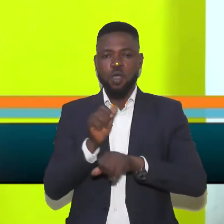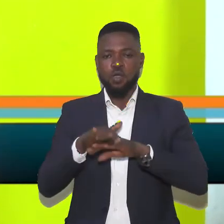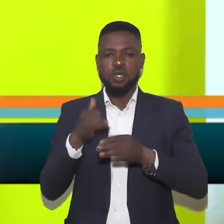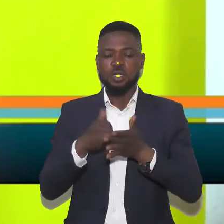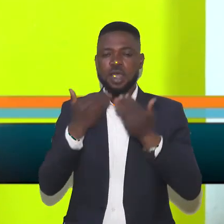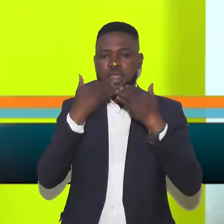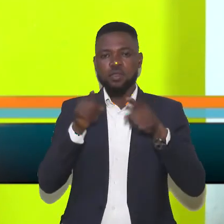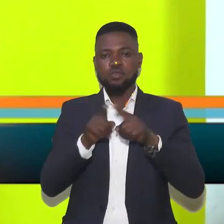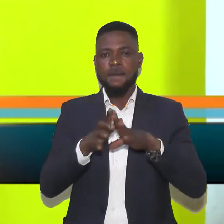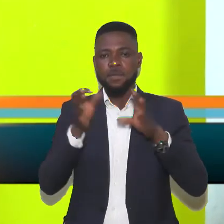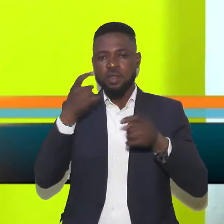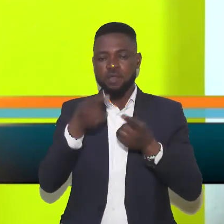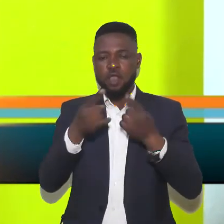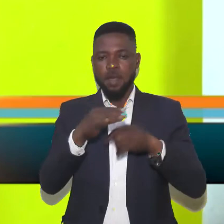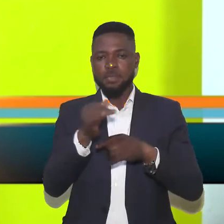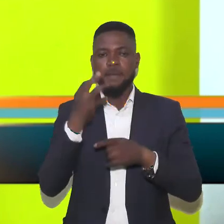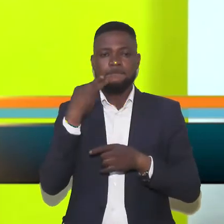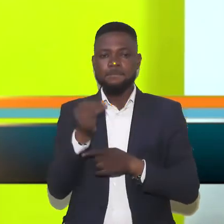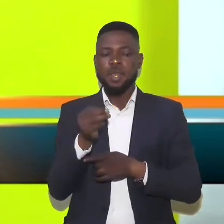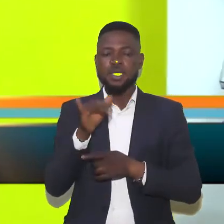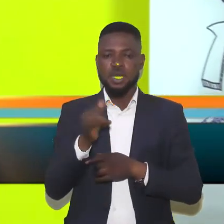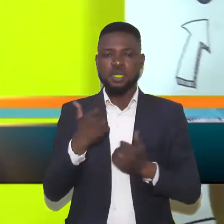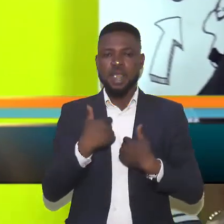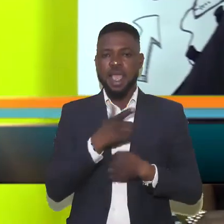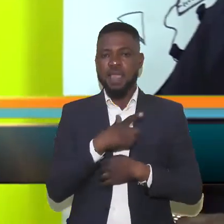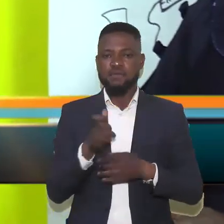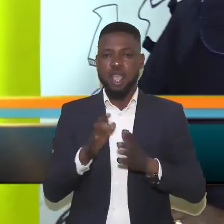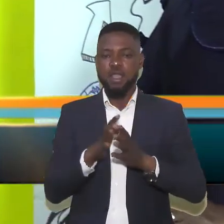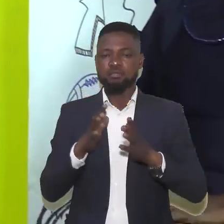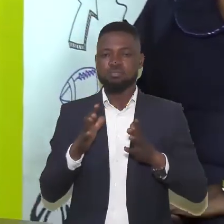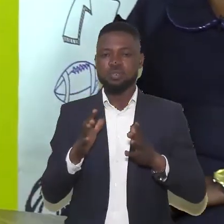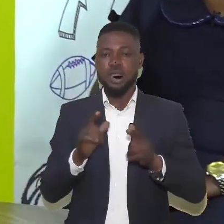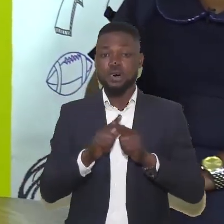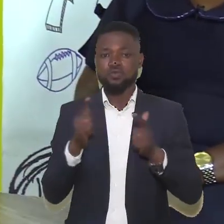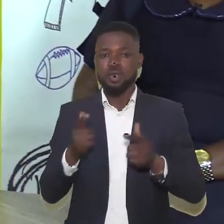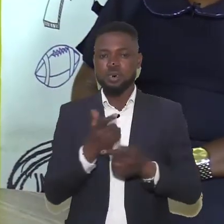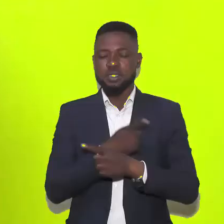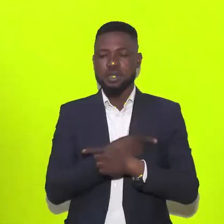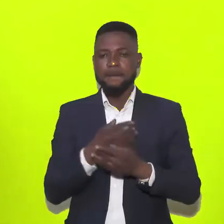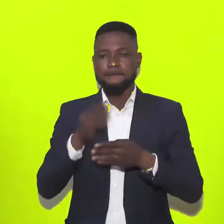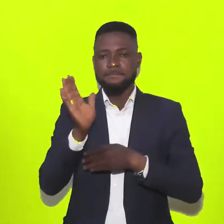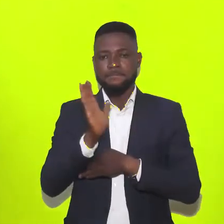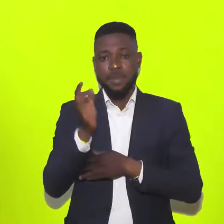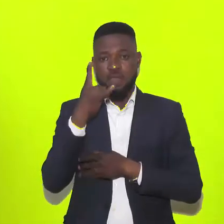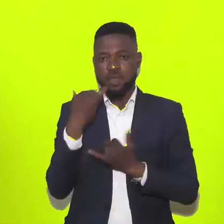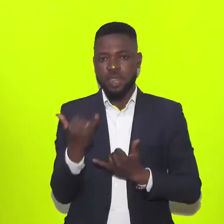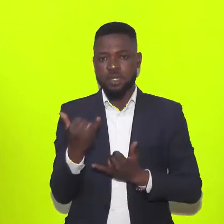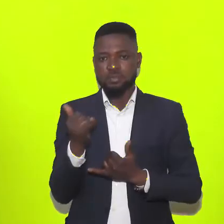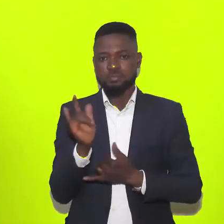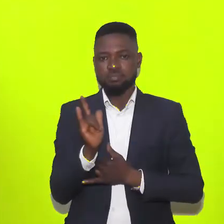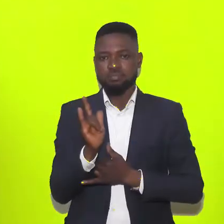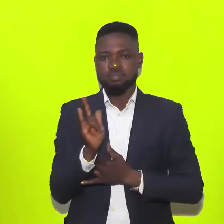it. Thank you so much for coming, Ma. Yes, have a lovely. Thank you for having me. Thank you. Bye for now.